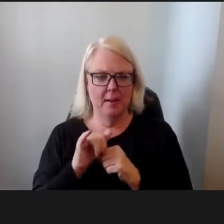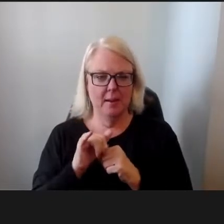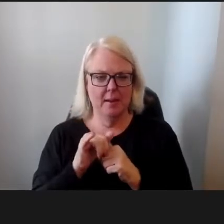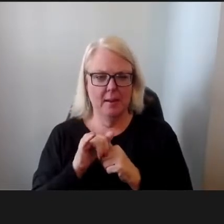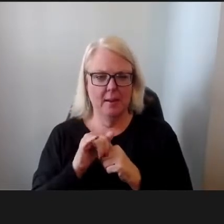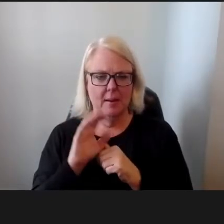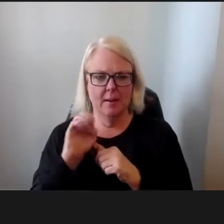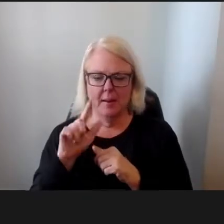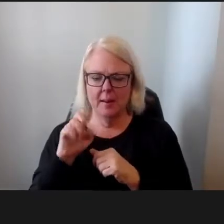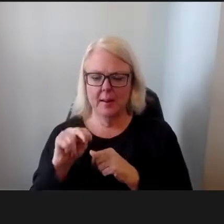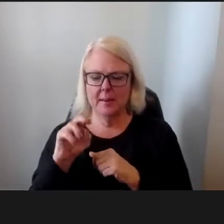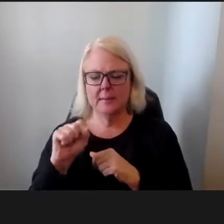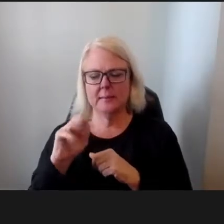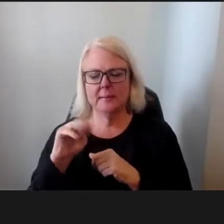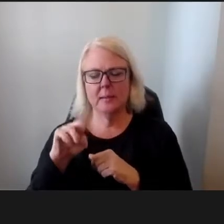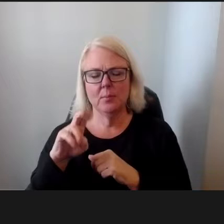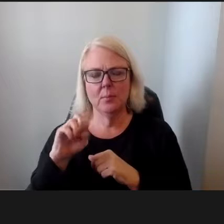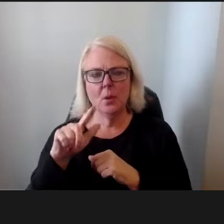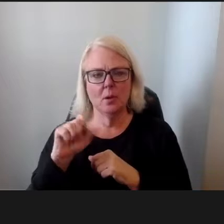Ellen Samuels,